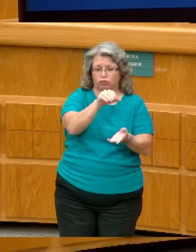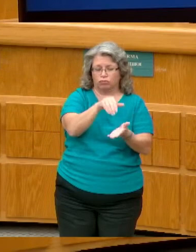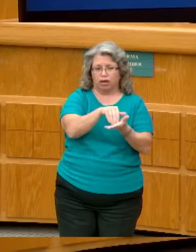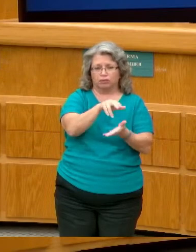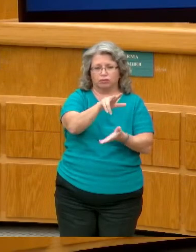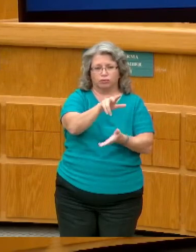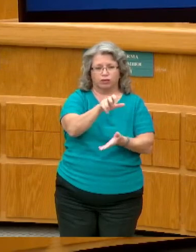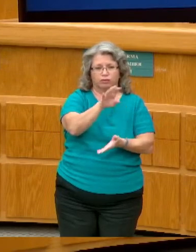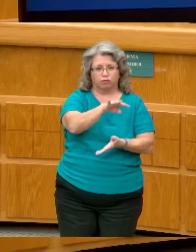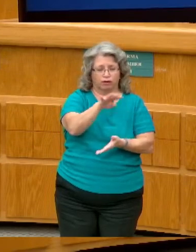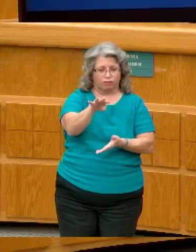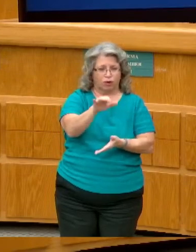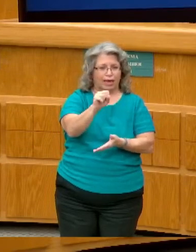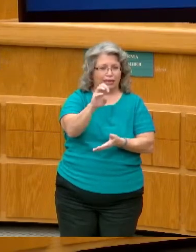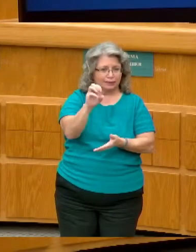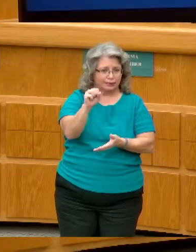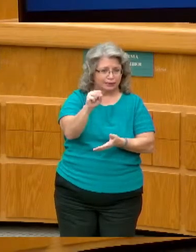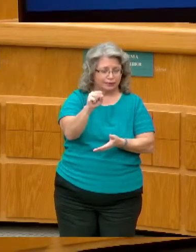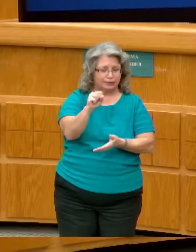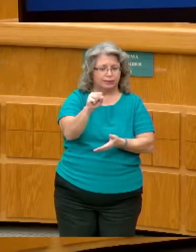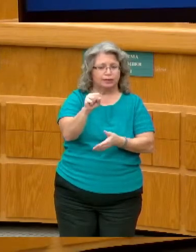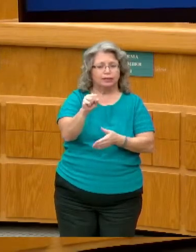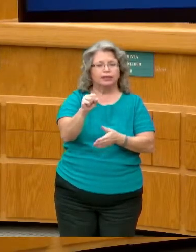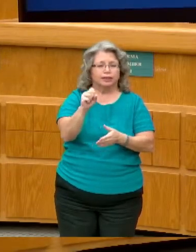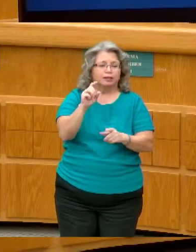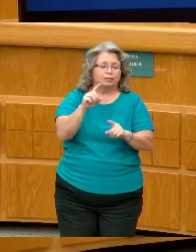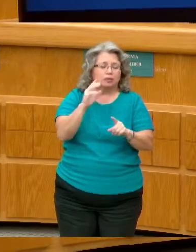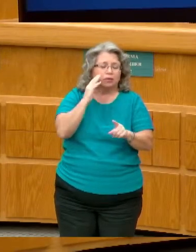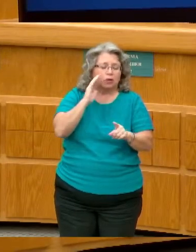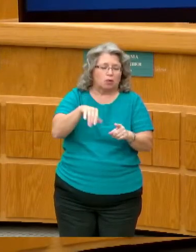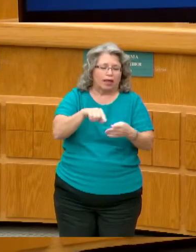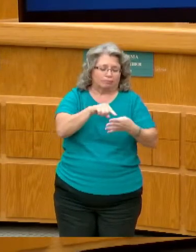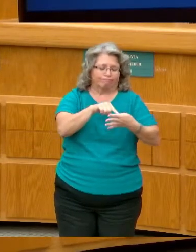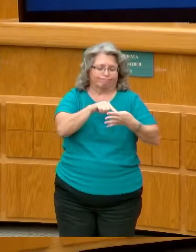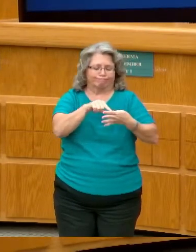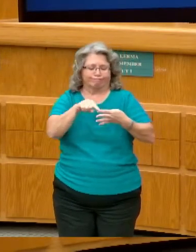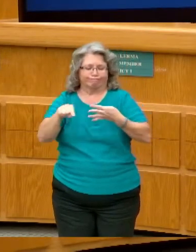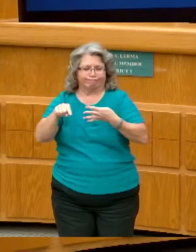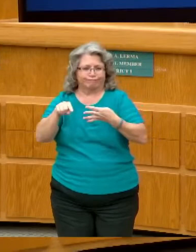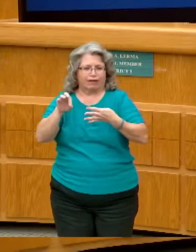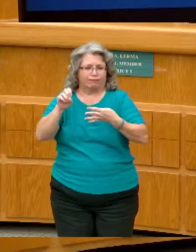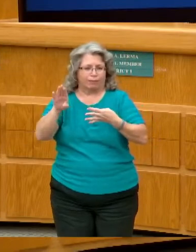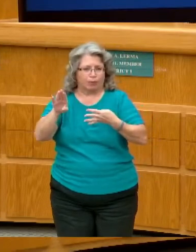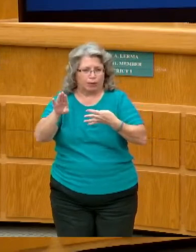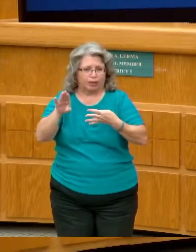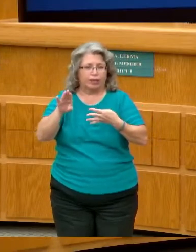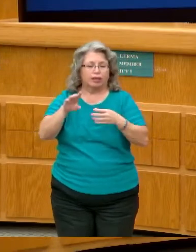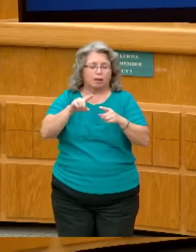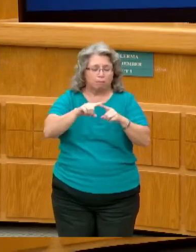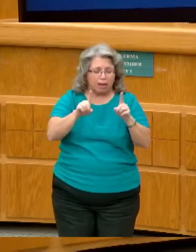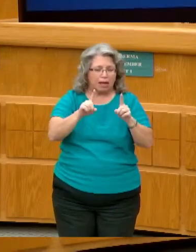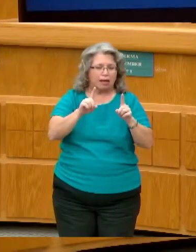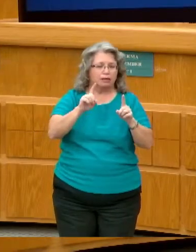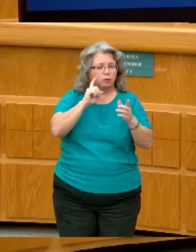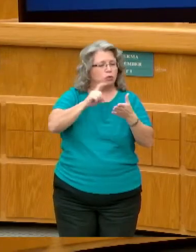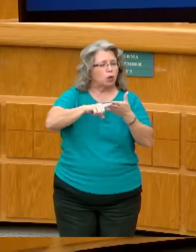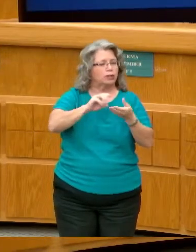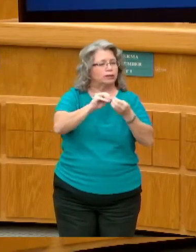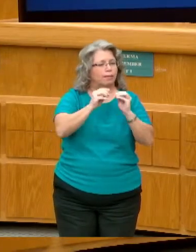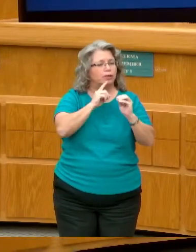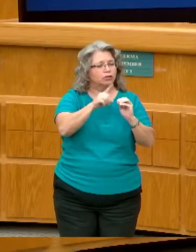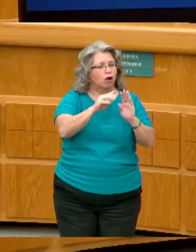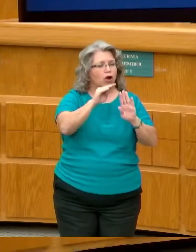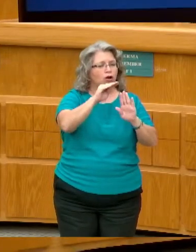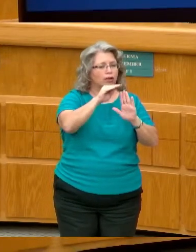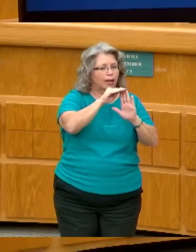2,344 cases, but we also know that we're early in the month of February, but the cases are coming down. So let's look a little closer